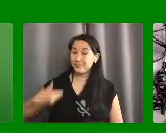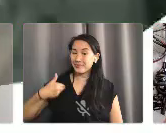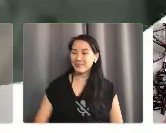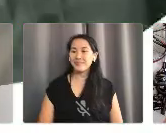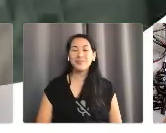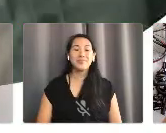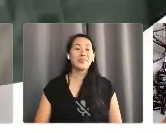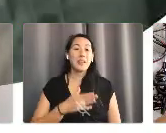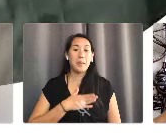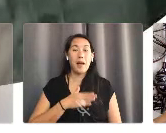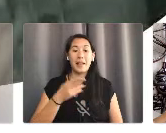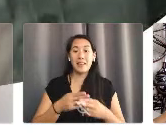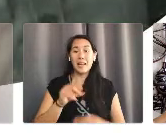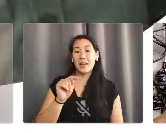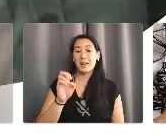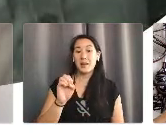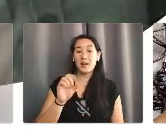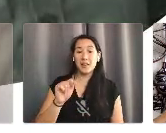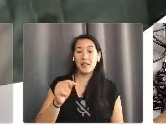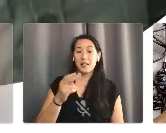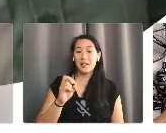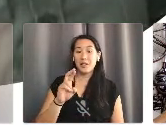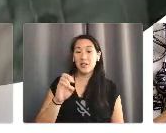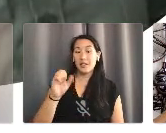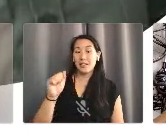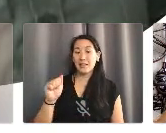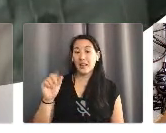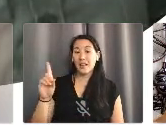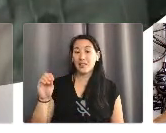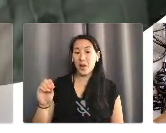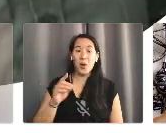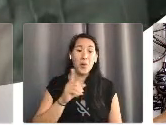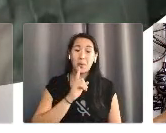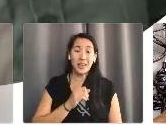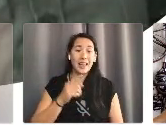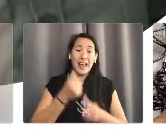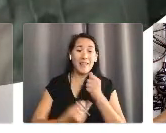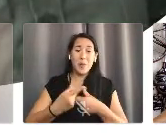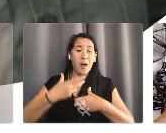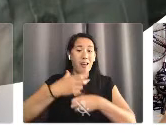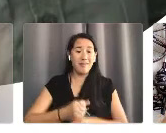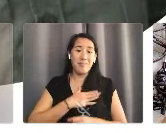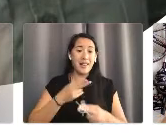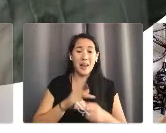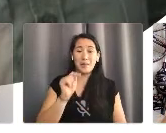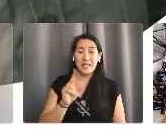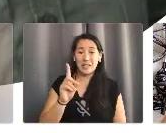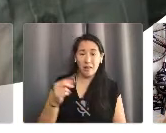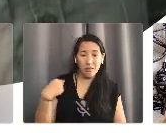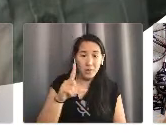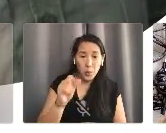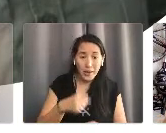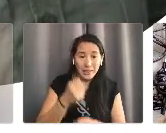name is Teresa Doe. Everyone calls me Tito. It's literally my first initial, my last name. I've been going by Tito for about 20 years now, and I'm a